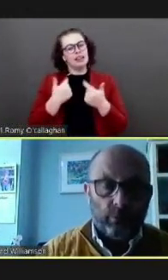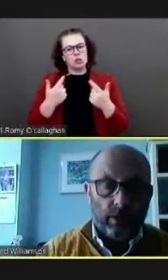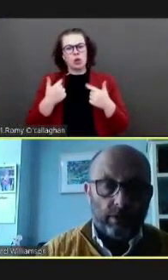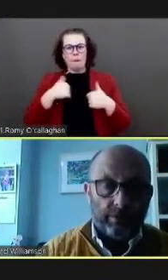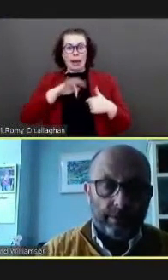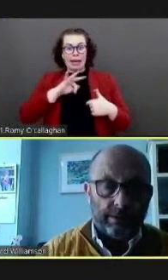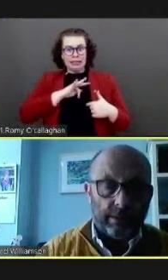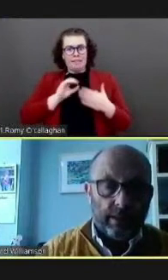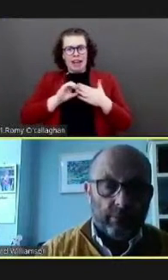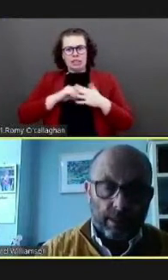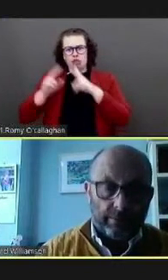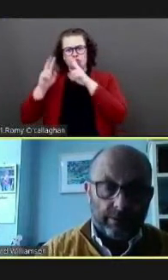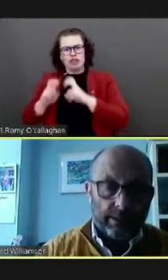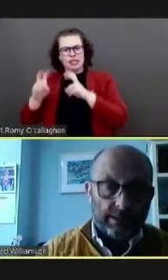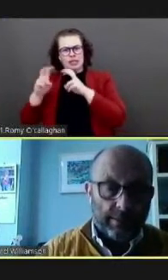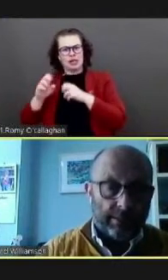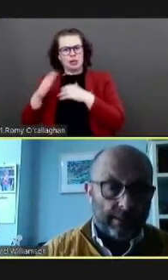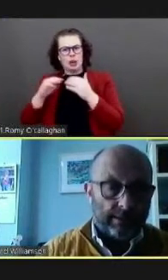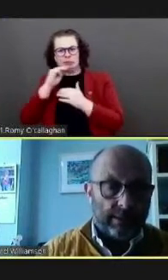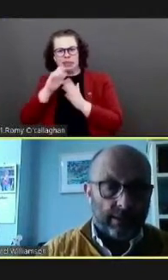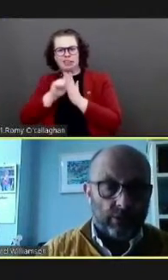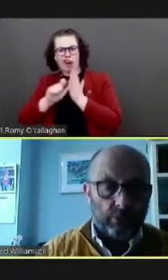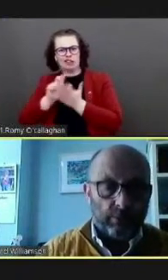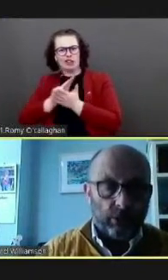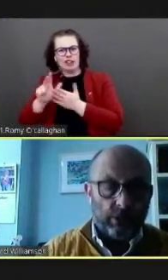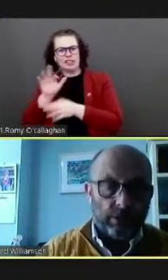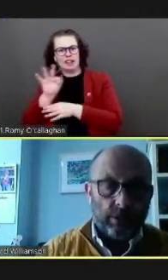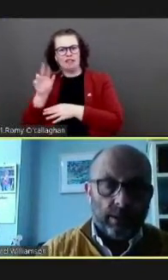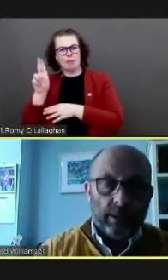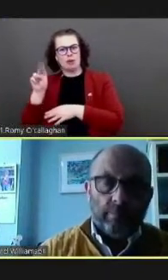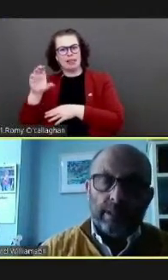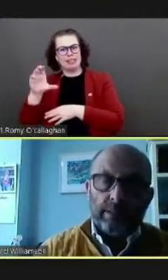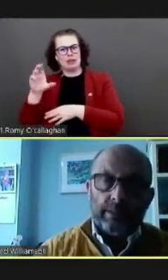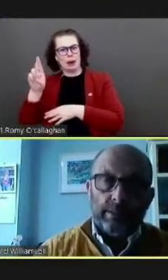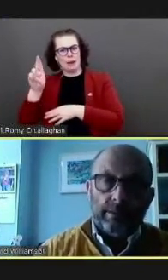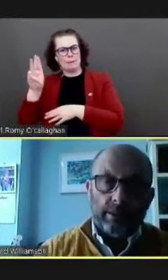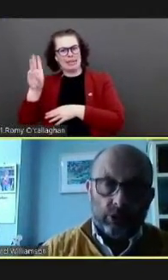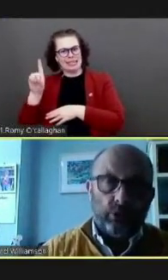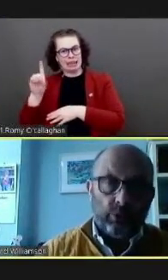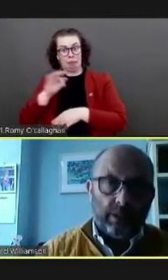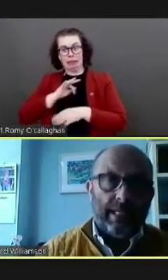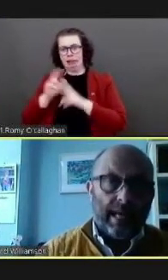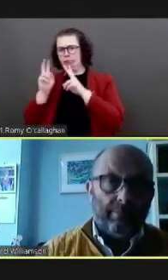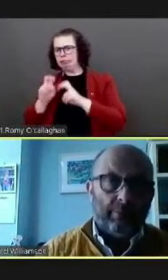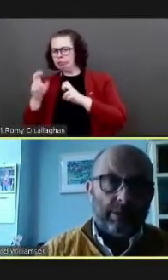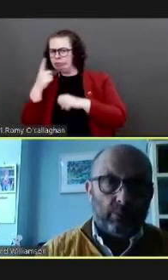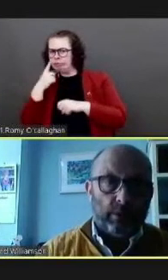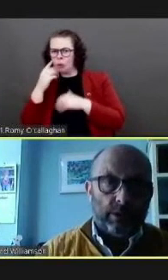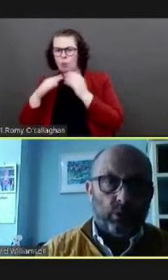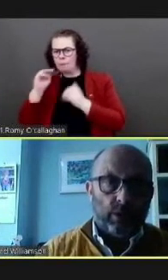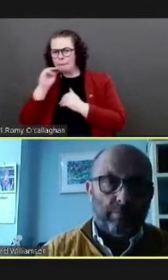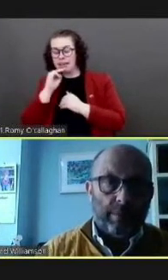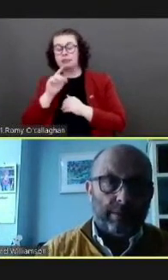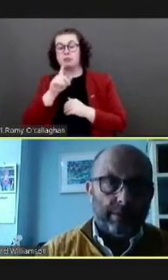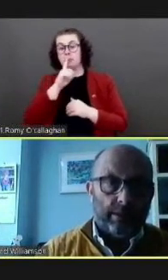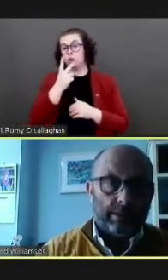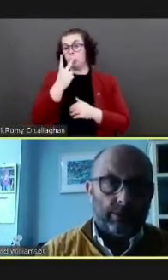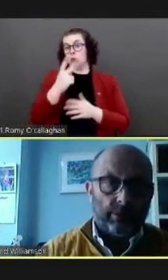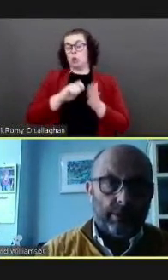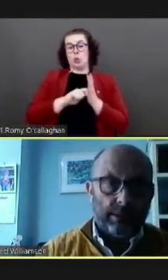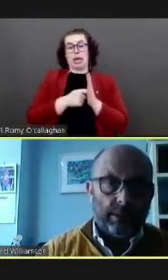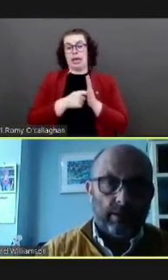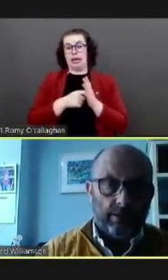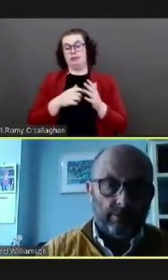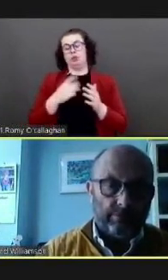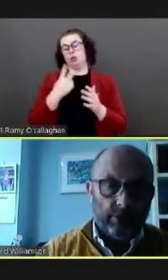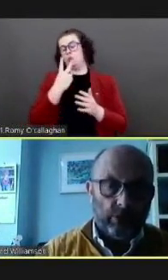some work on this when I was asked to make this contribution. But the two key elements that we're talking about in